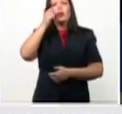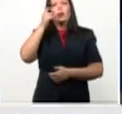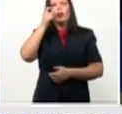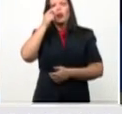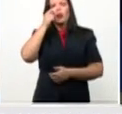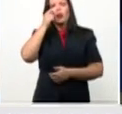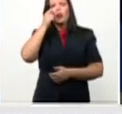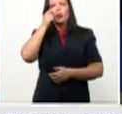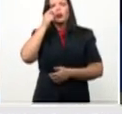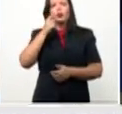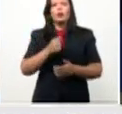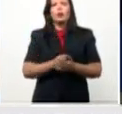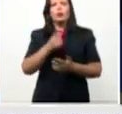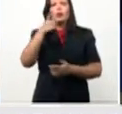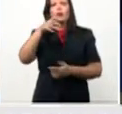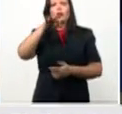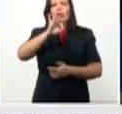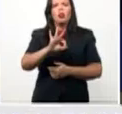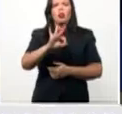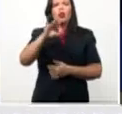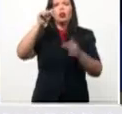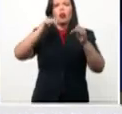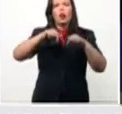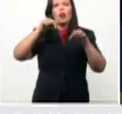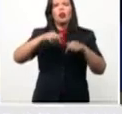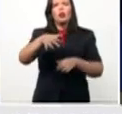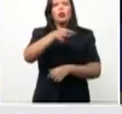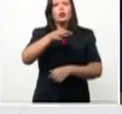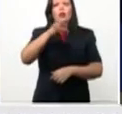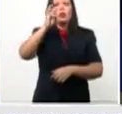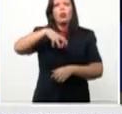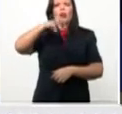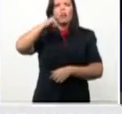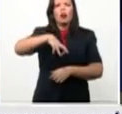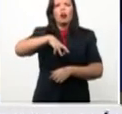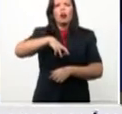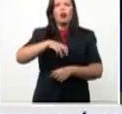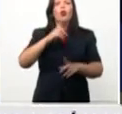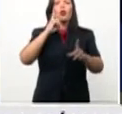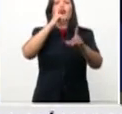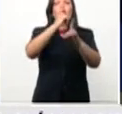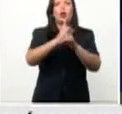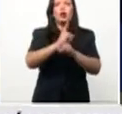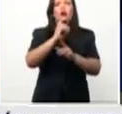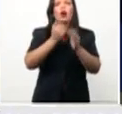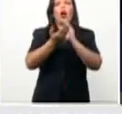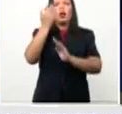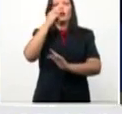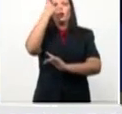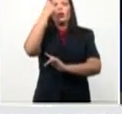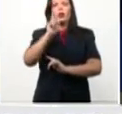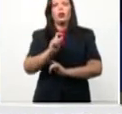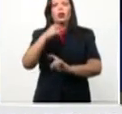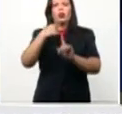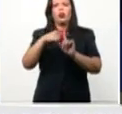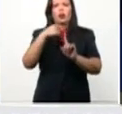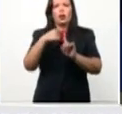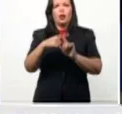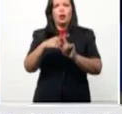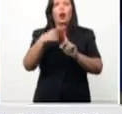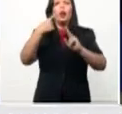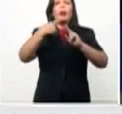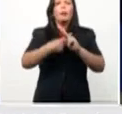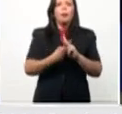Another case is an 18-year-old boy, also from Marianao here in Havana, a positive case contact as